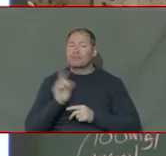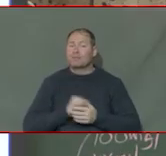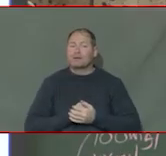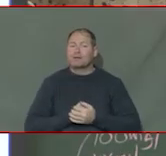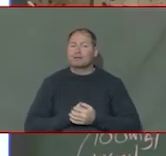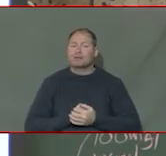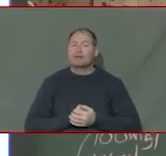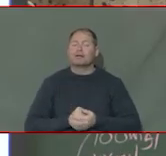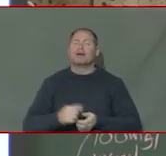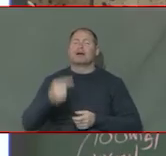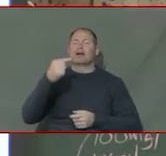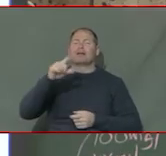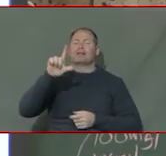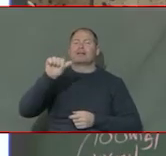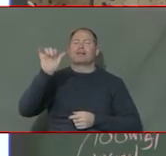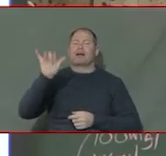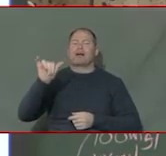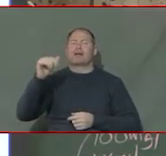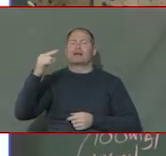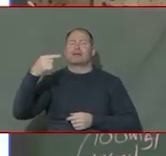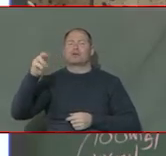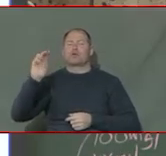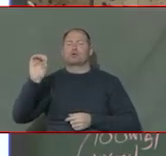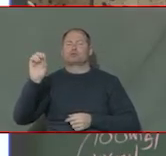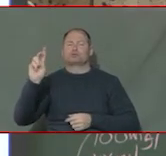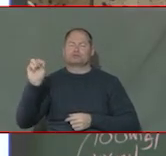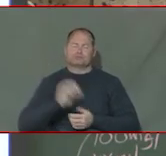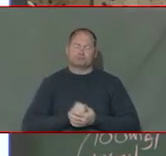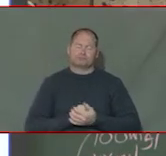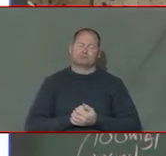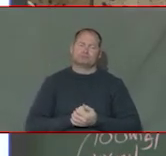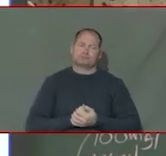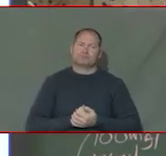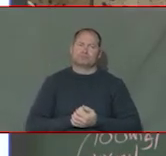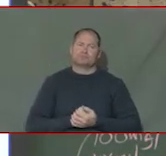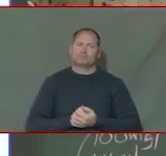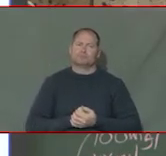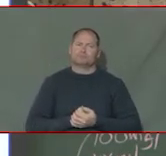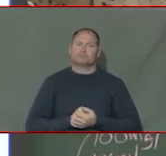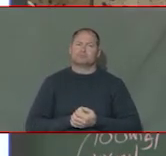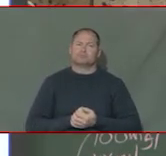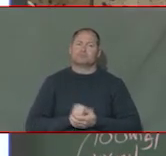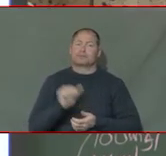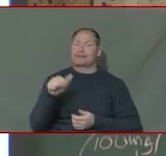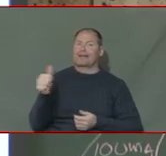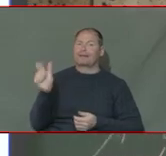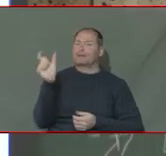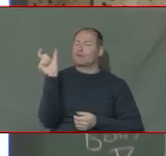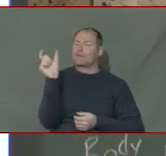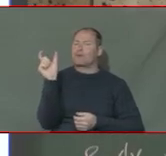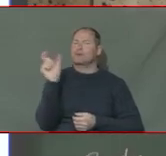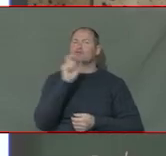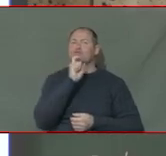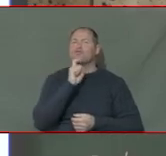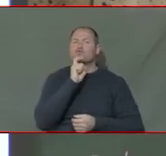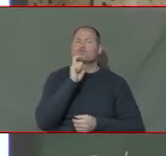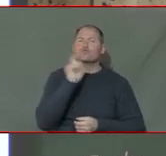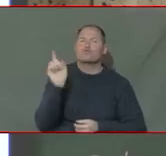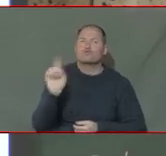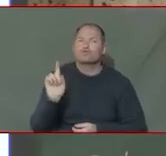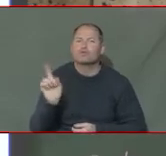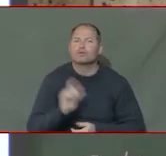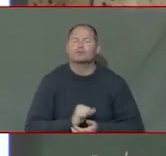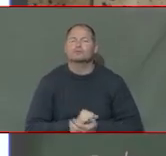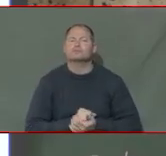Y, glycogen. So what is this other word that we use? And we spoke about it at the winter school. What is